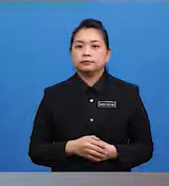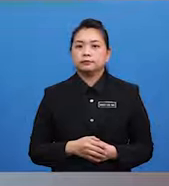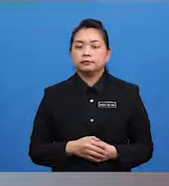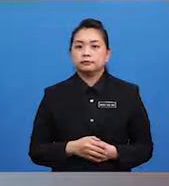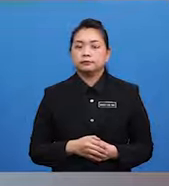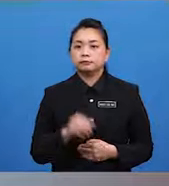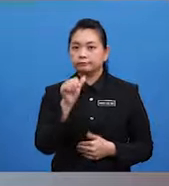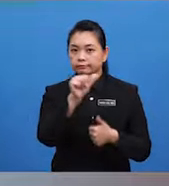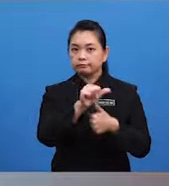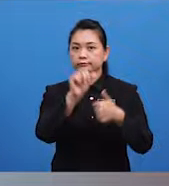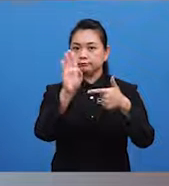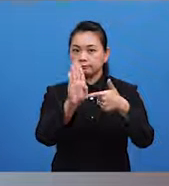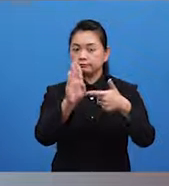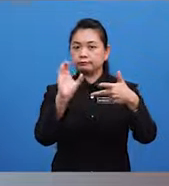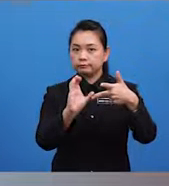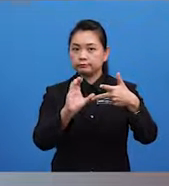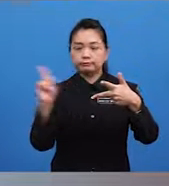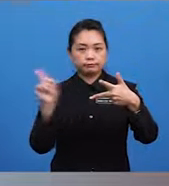B, or C?